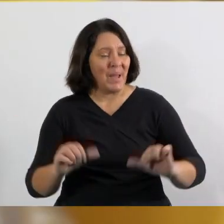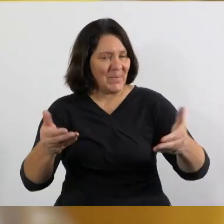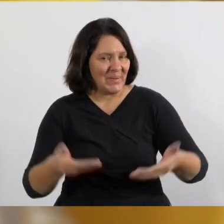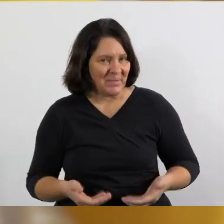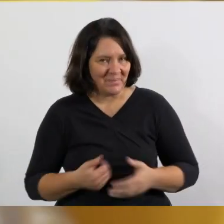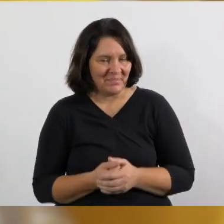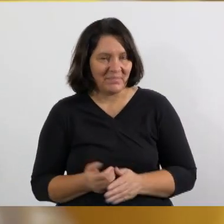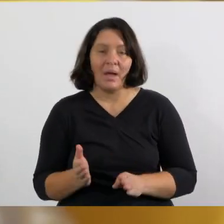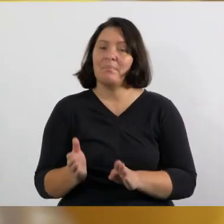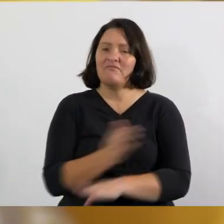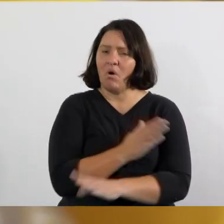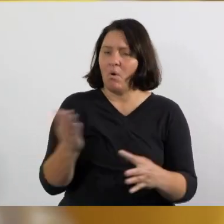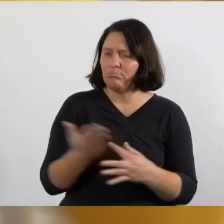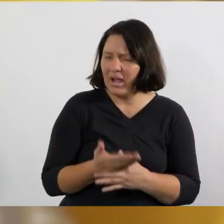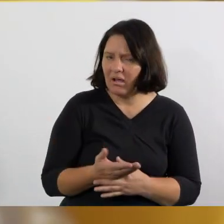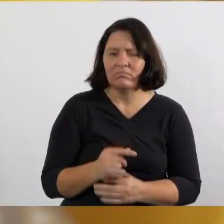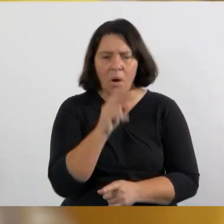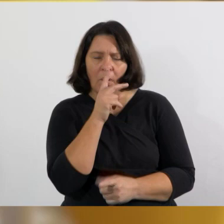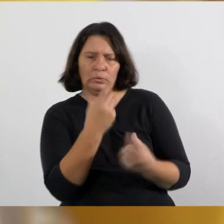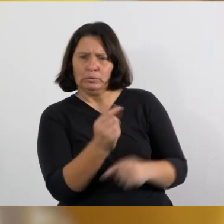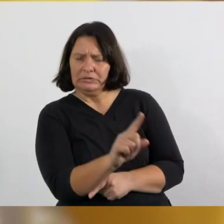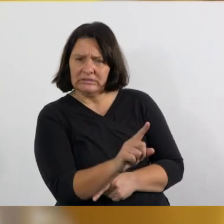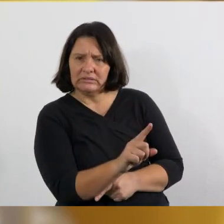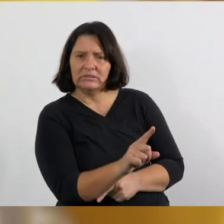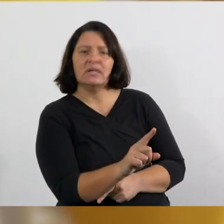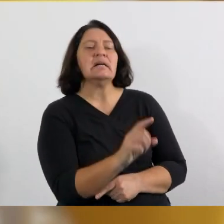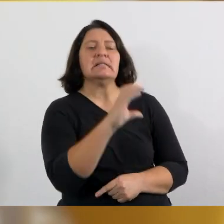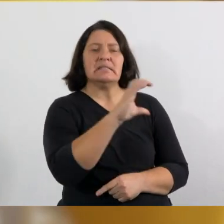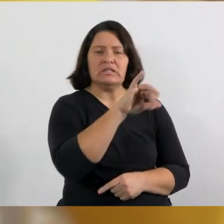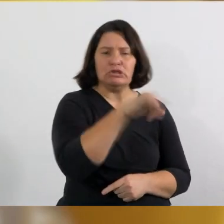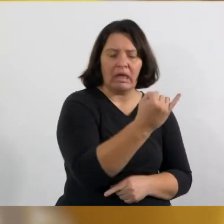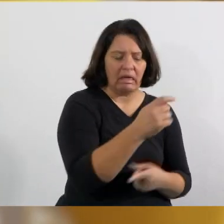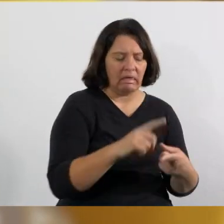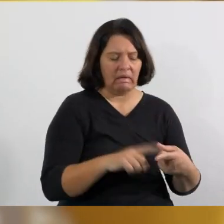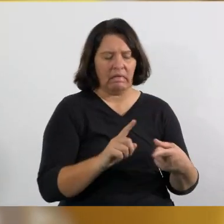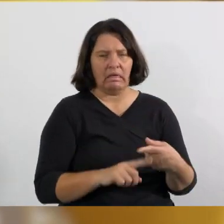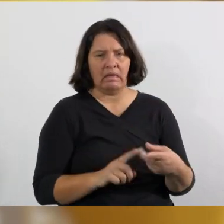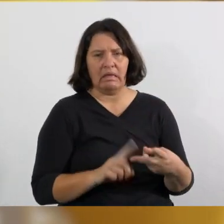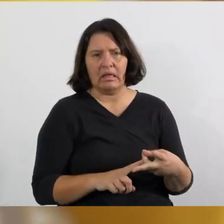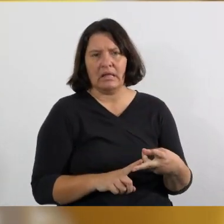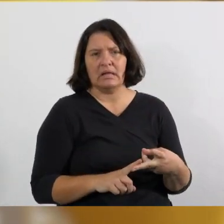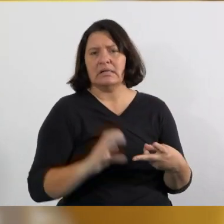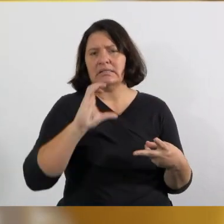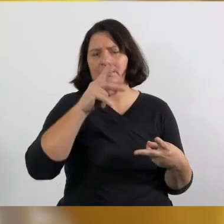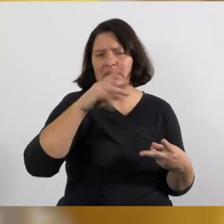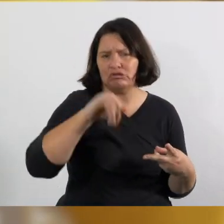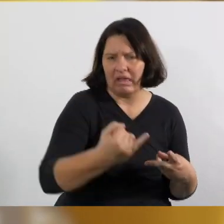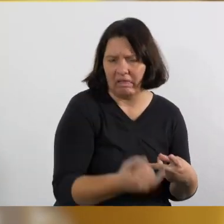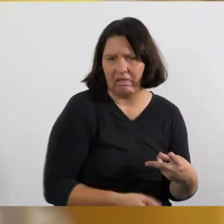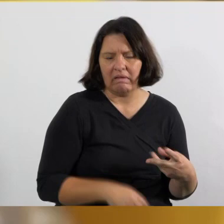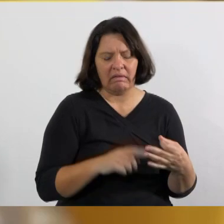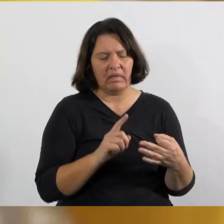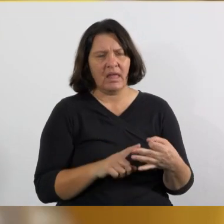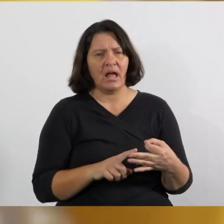Welcome back, dear learners. Before the ad break, we saw the effect of the CJ and we also did the